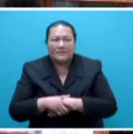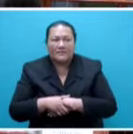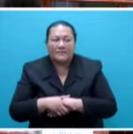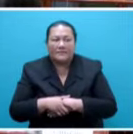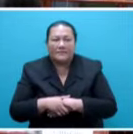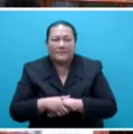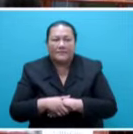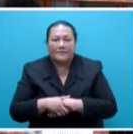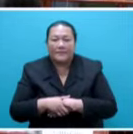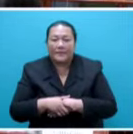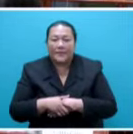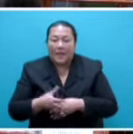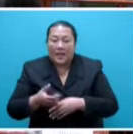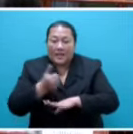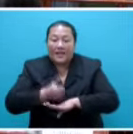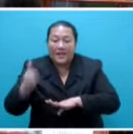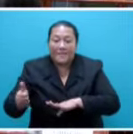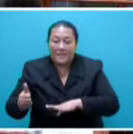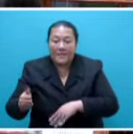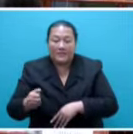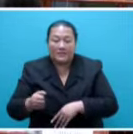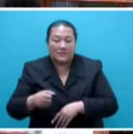the government commitments, as I mentioned, overriding